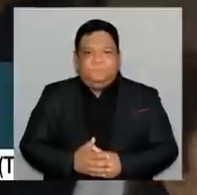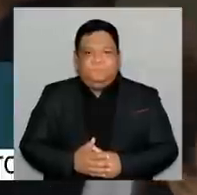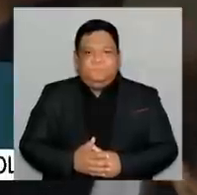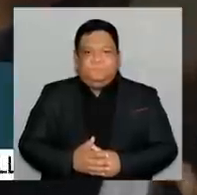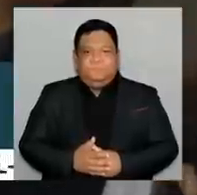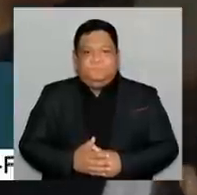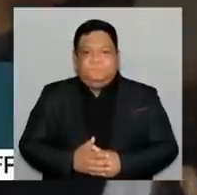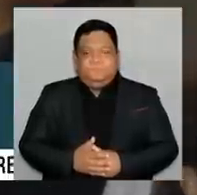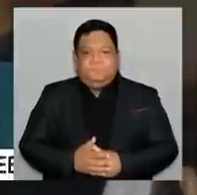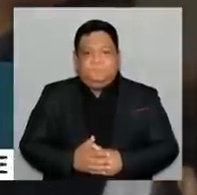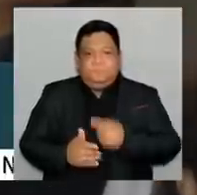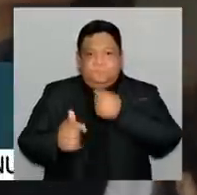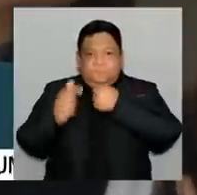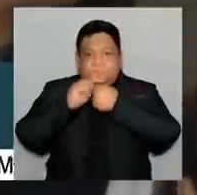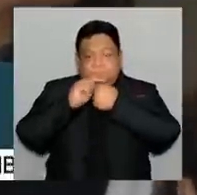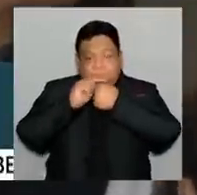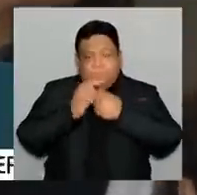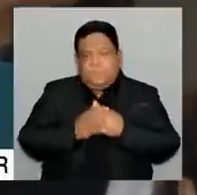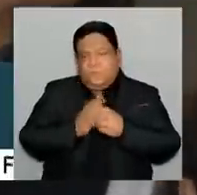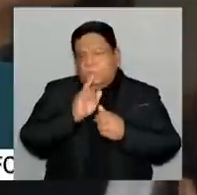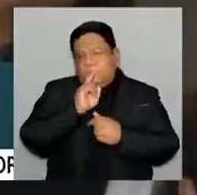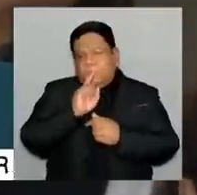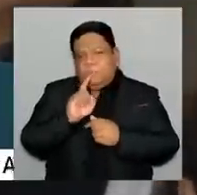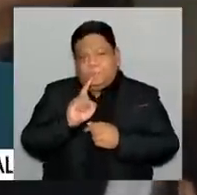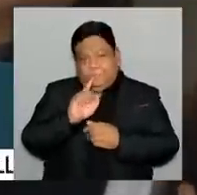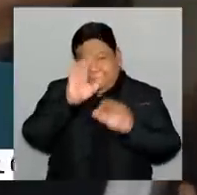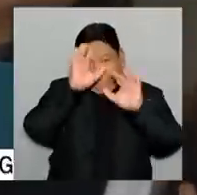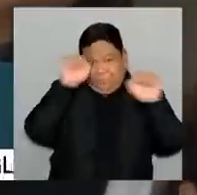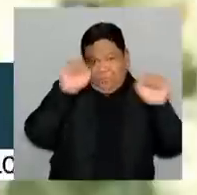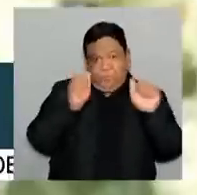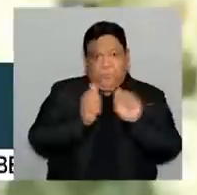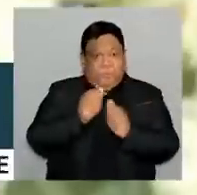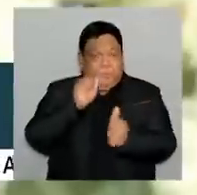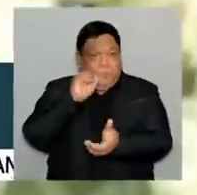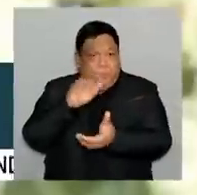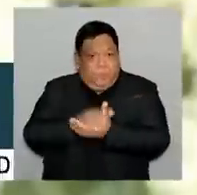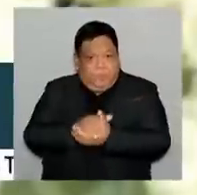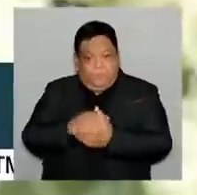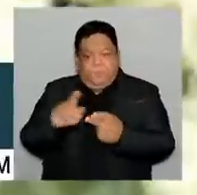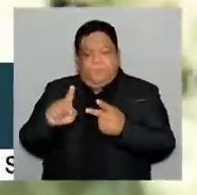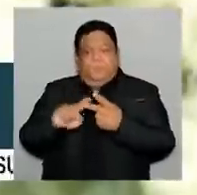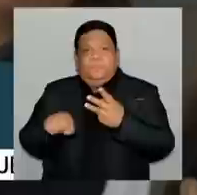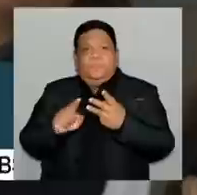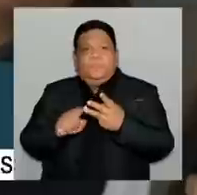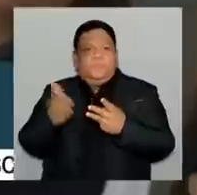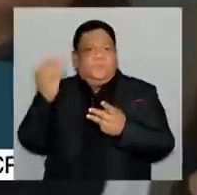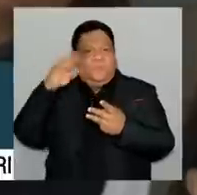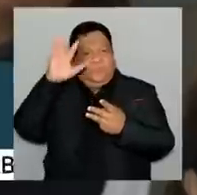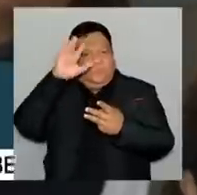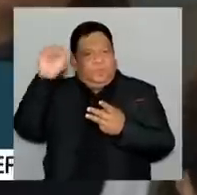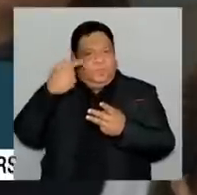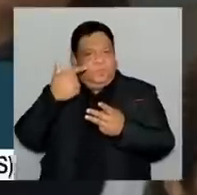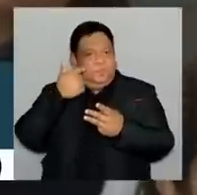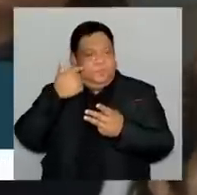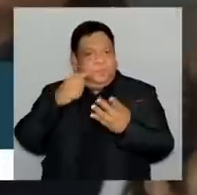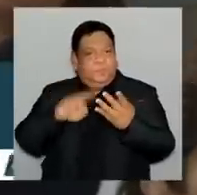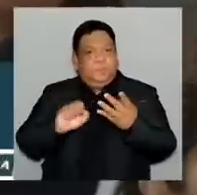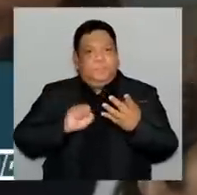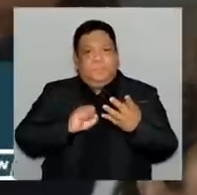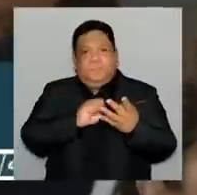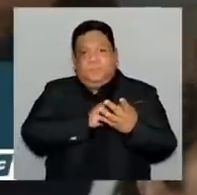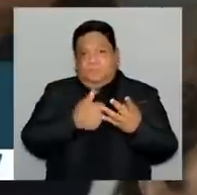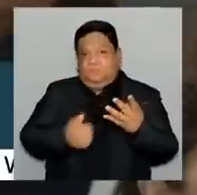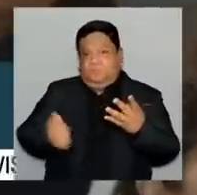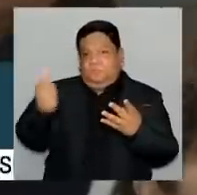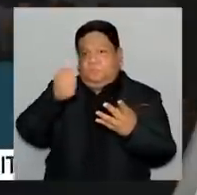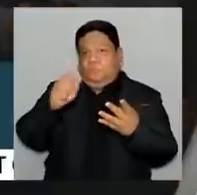With the President were First Lady Luis Araneta Marcos, former President Gloria Macapagal Arroyo, Senate President Juan Miguel Zubiri,